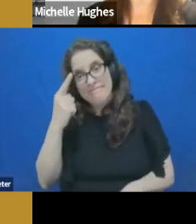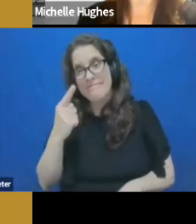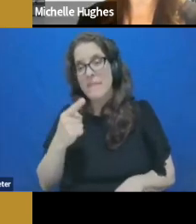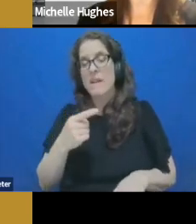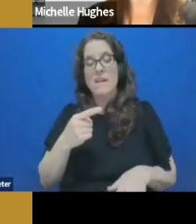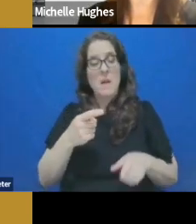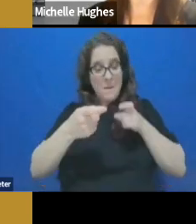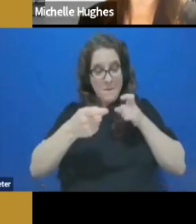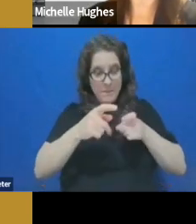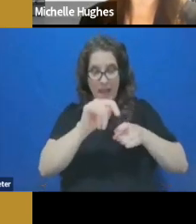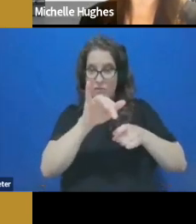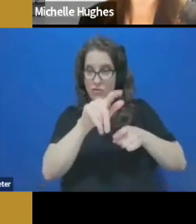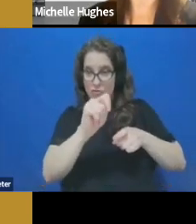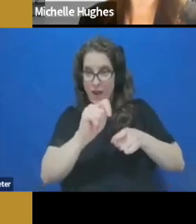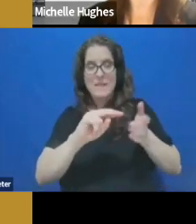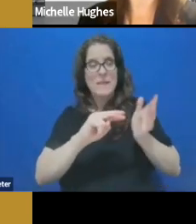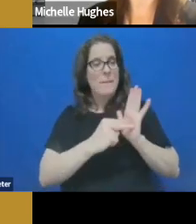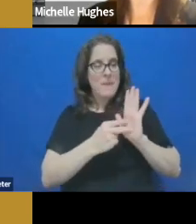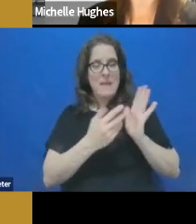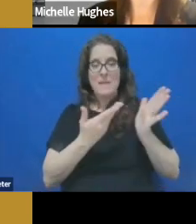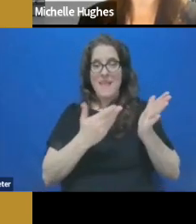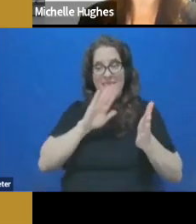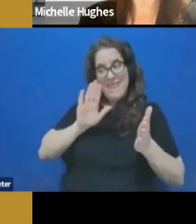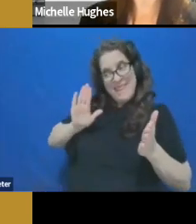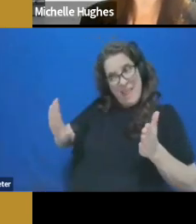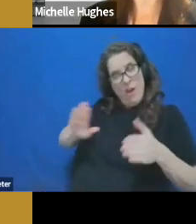trust management during the life of the beneficiary.